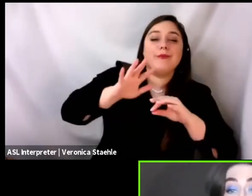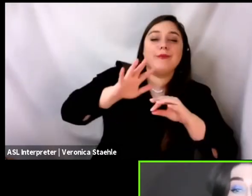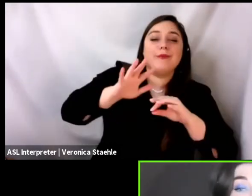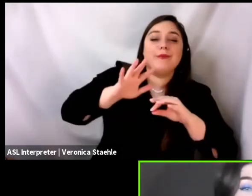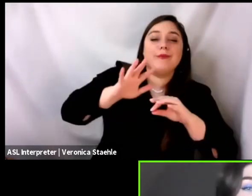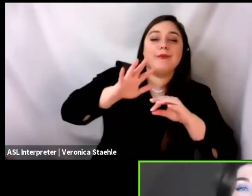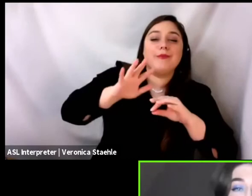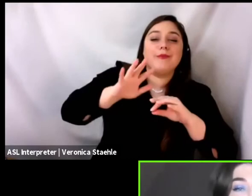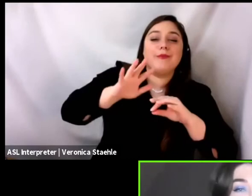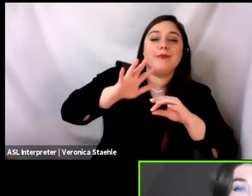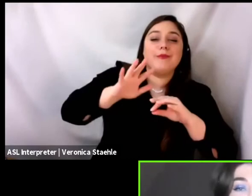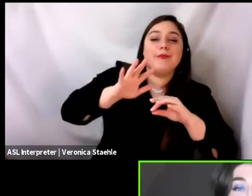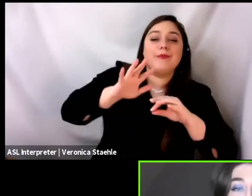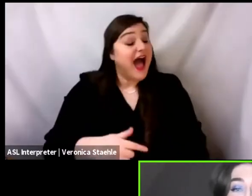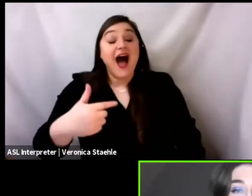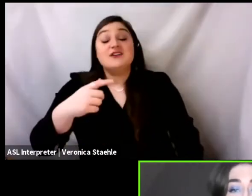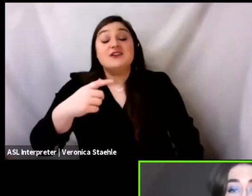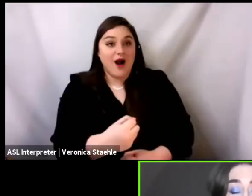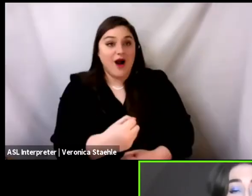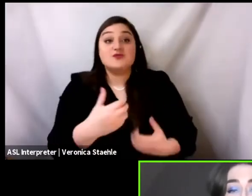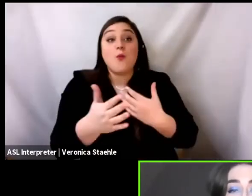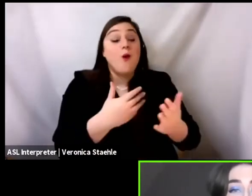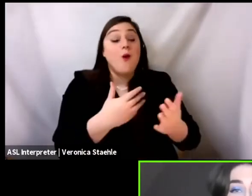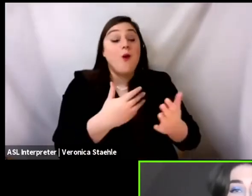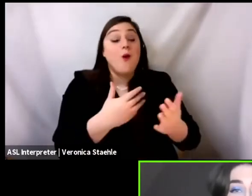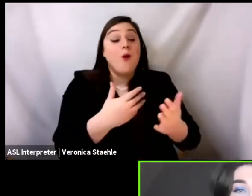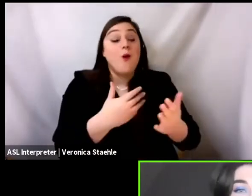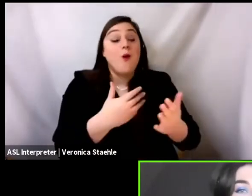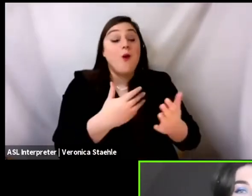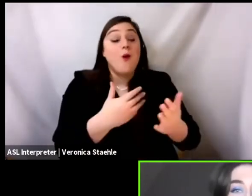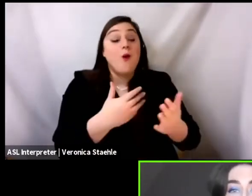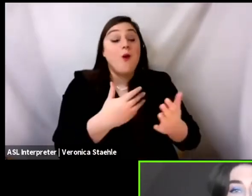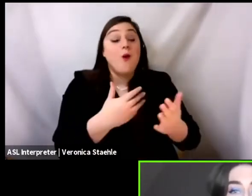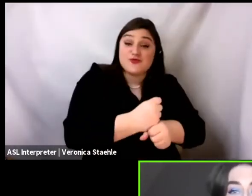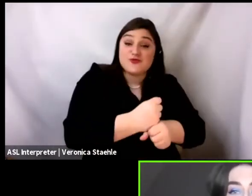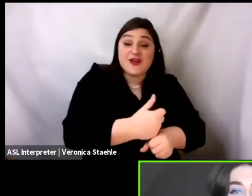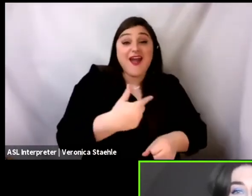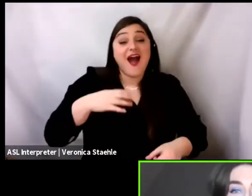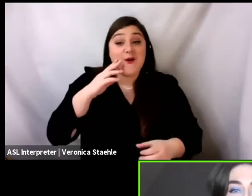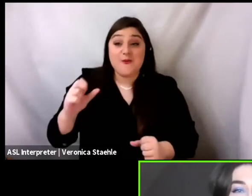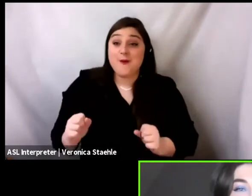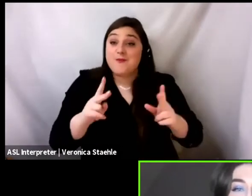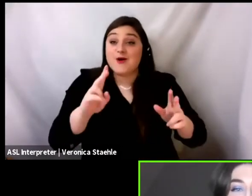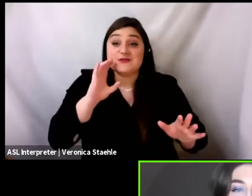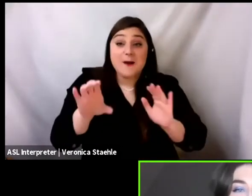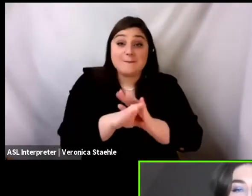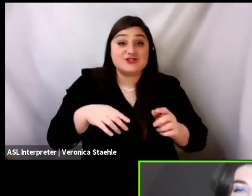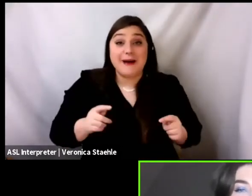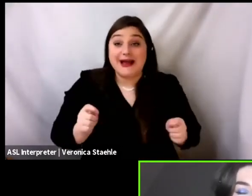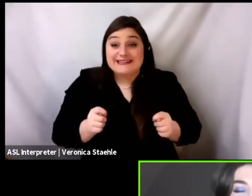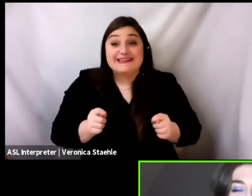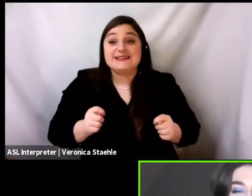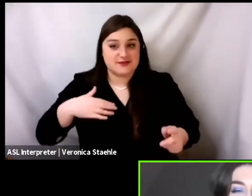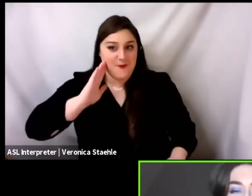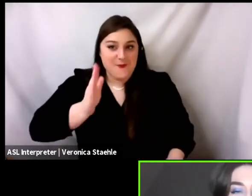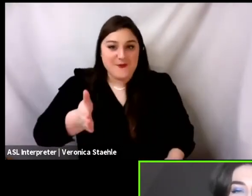trust me, I will be there on any platform where I can put pictures of my titties. I'll be there. Like, I have a back